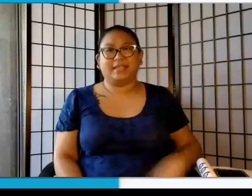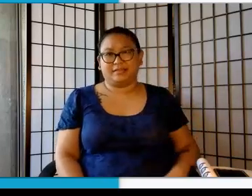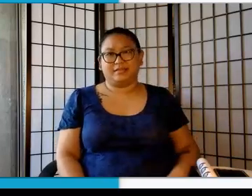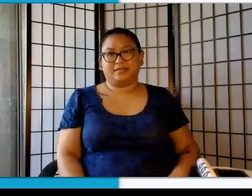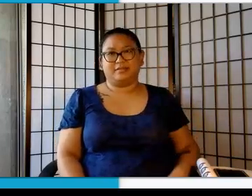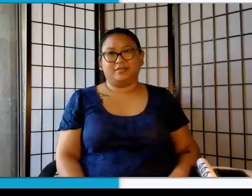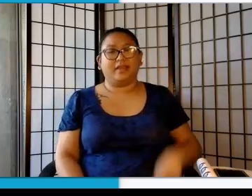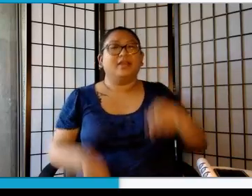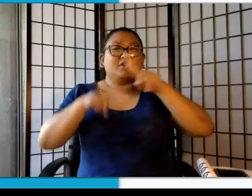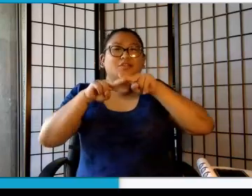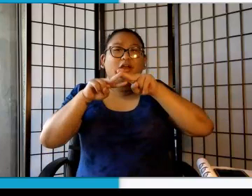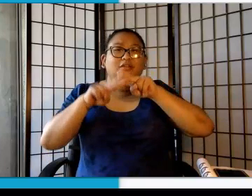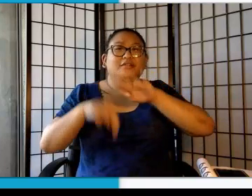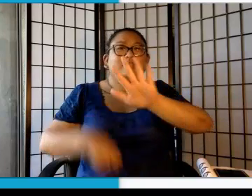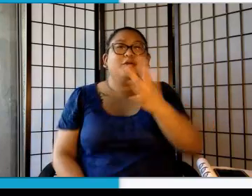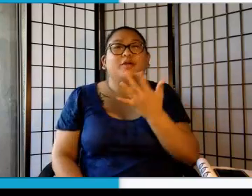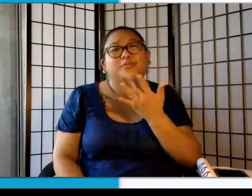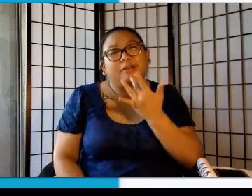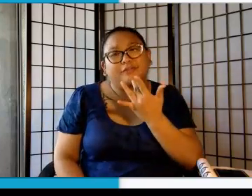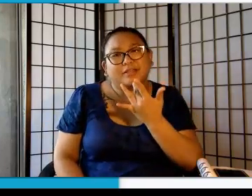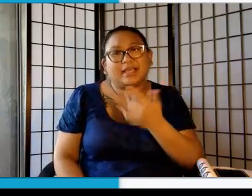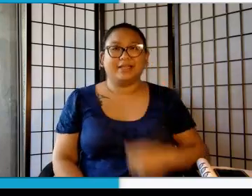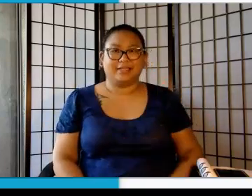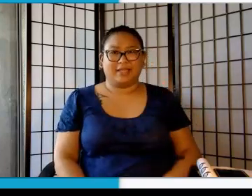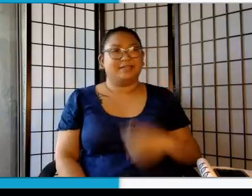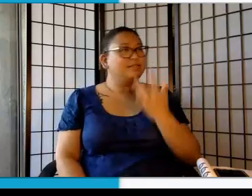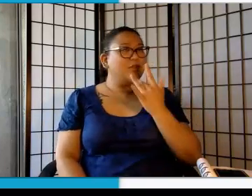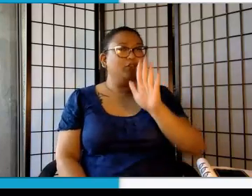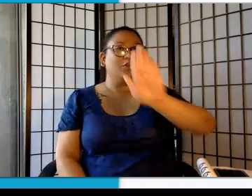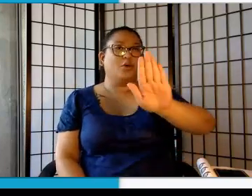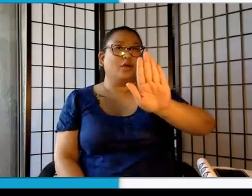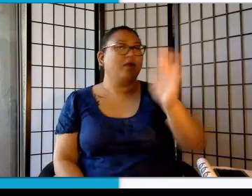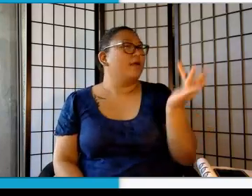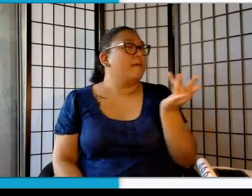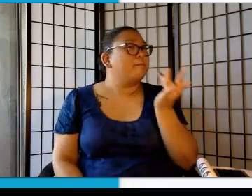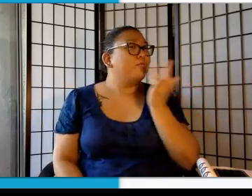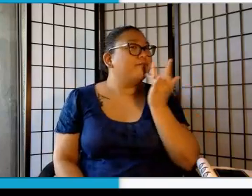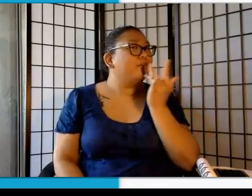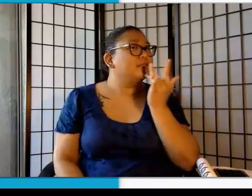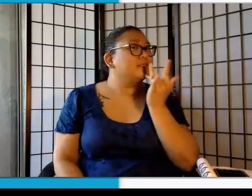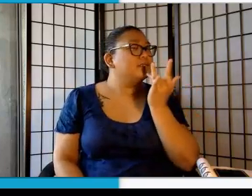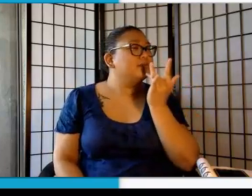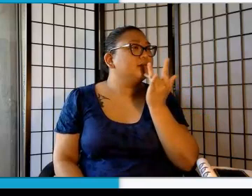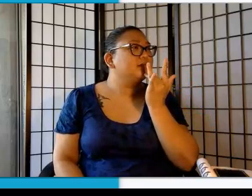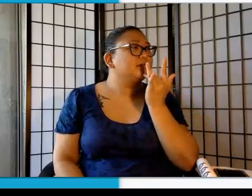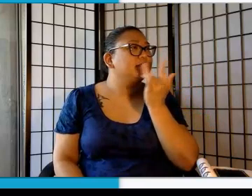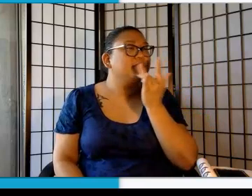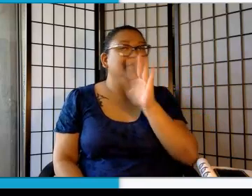add to taste, right? Salt, your preference, add to taste. So it's your